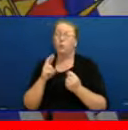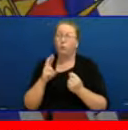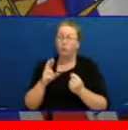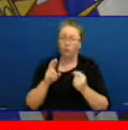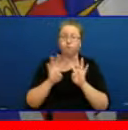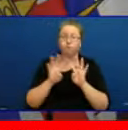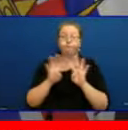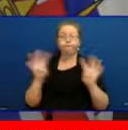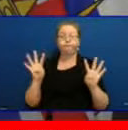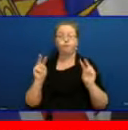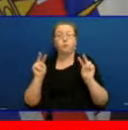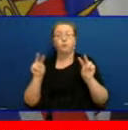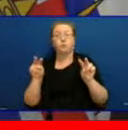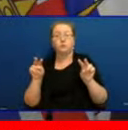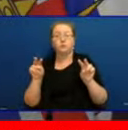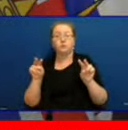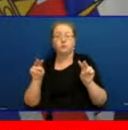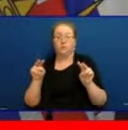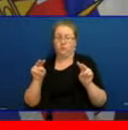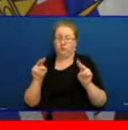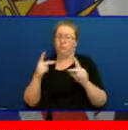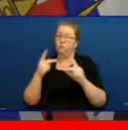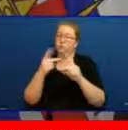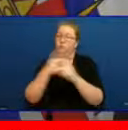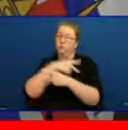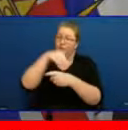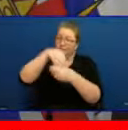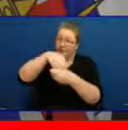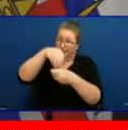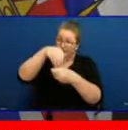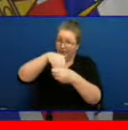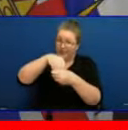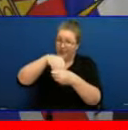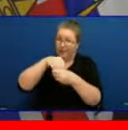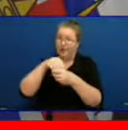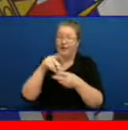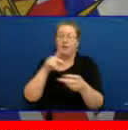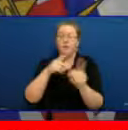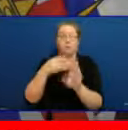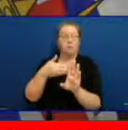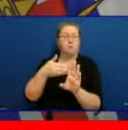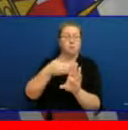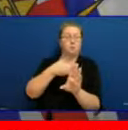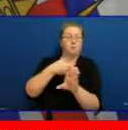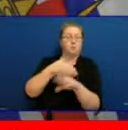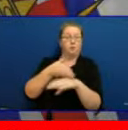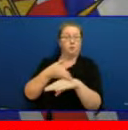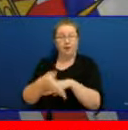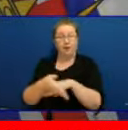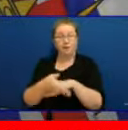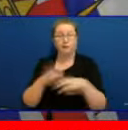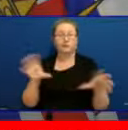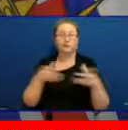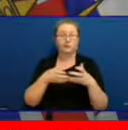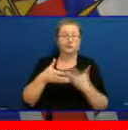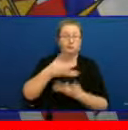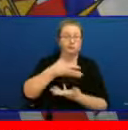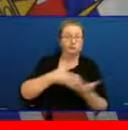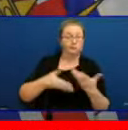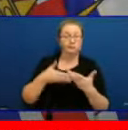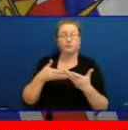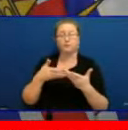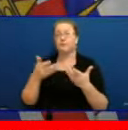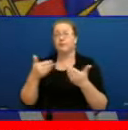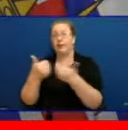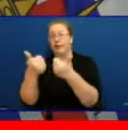teams, or the challenge that we're seeing is that particularly in the indoor settings, we're seeing people get together before and after,